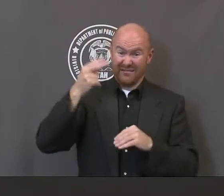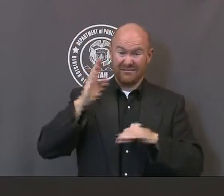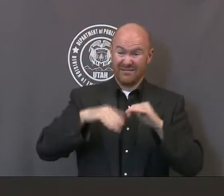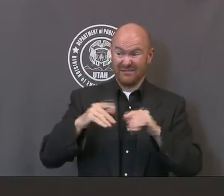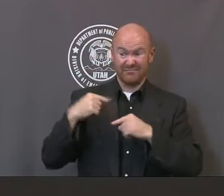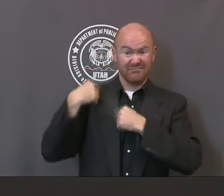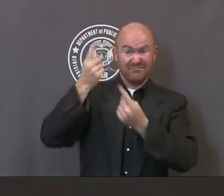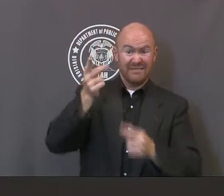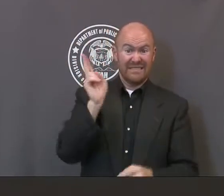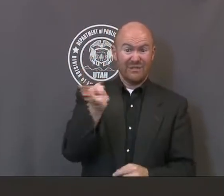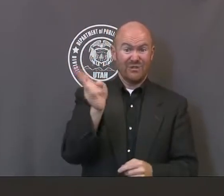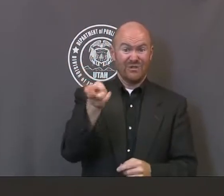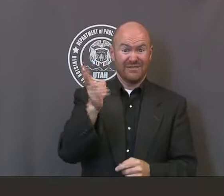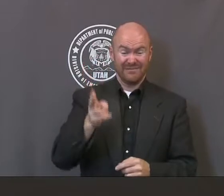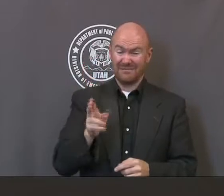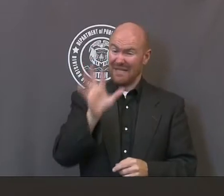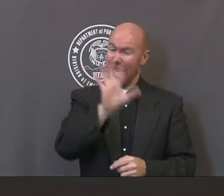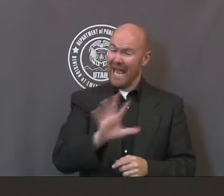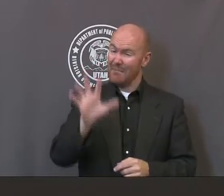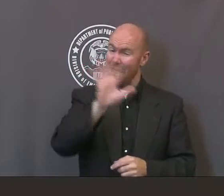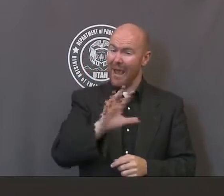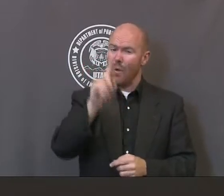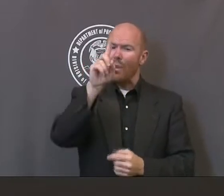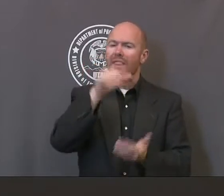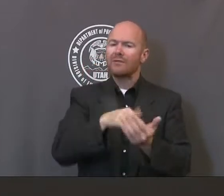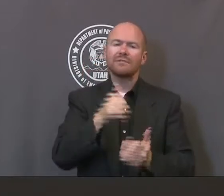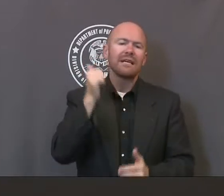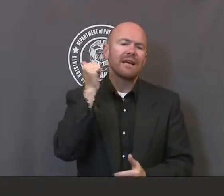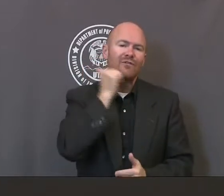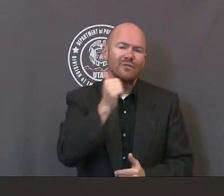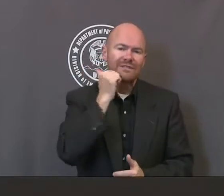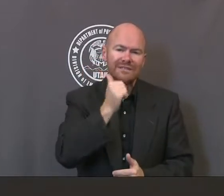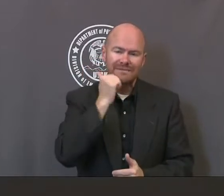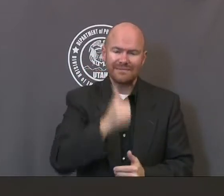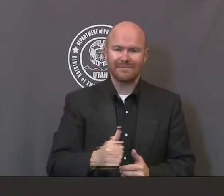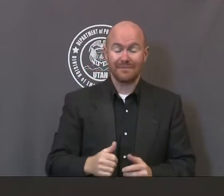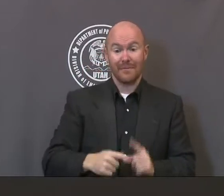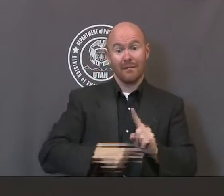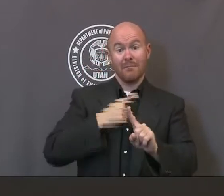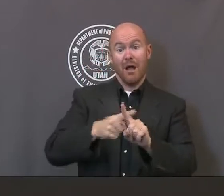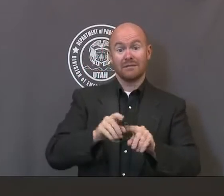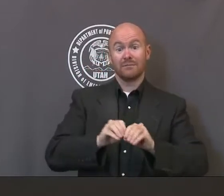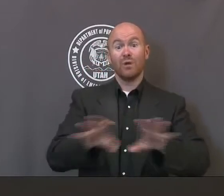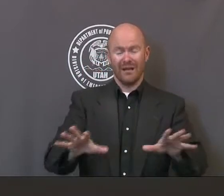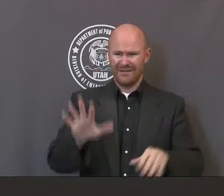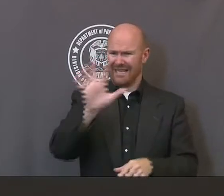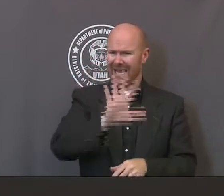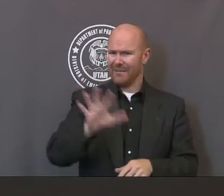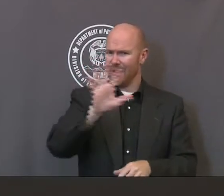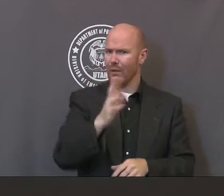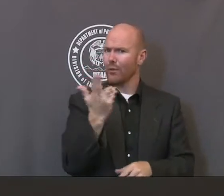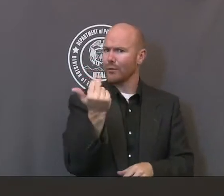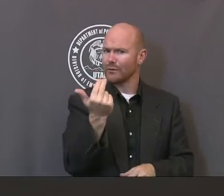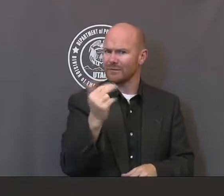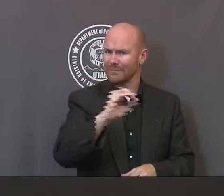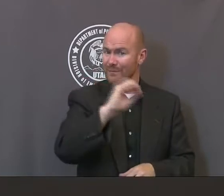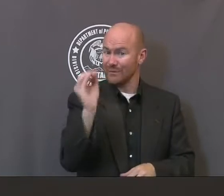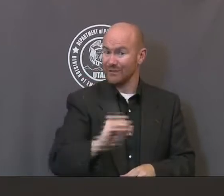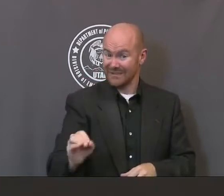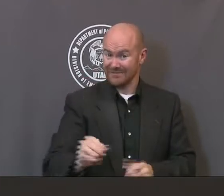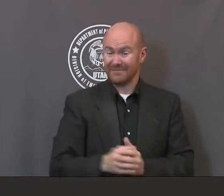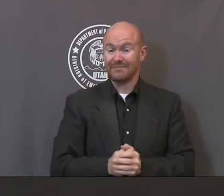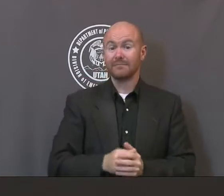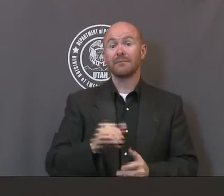Our case counts have hovered around 1,000 a day. Our percent positivity is now over 13%. And worst of